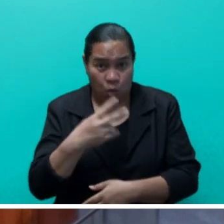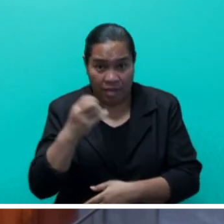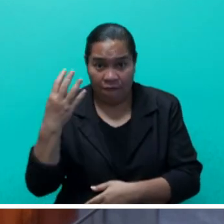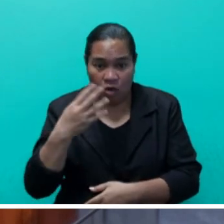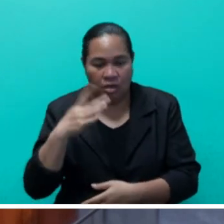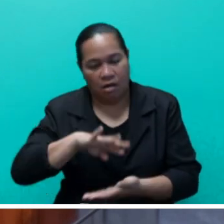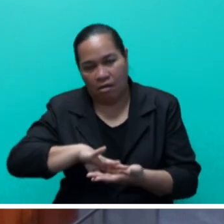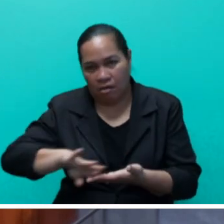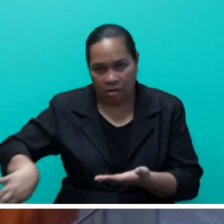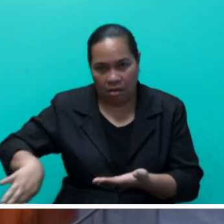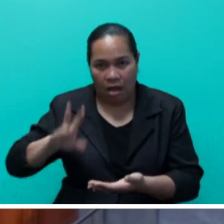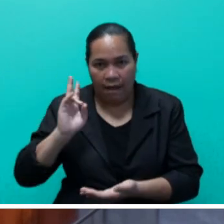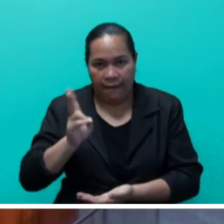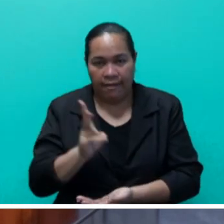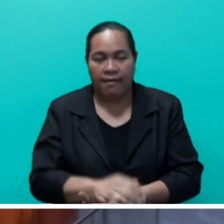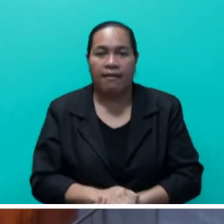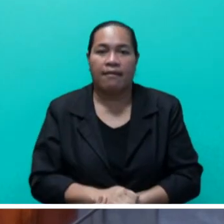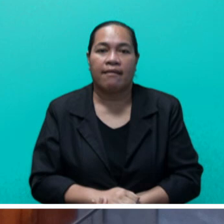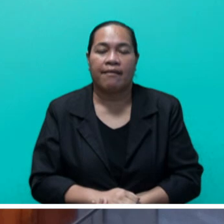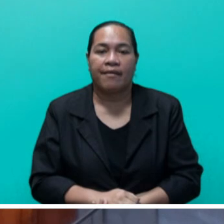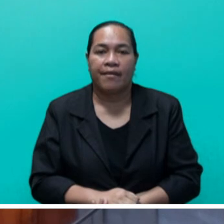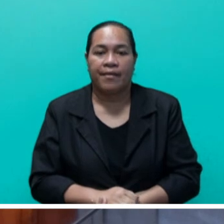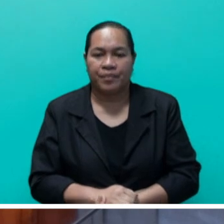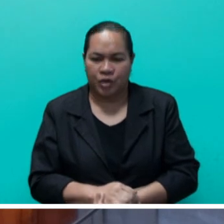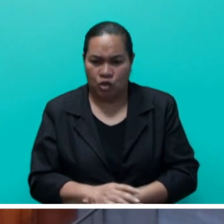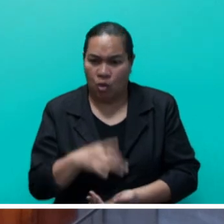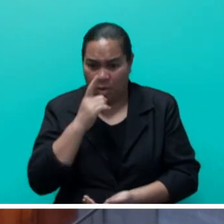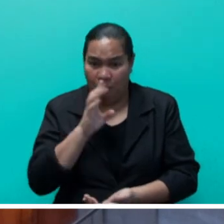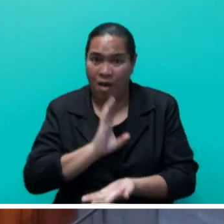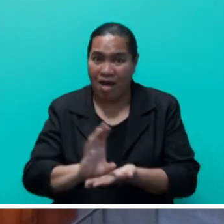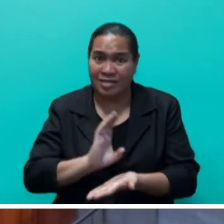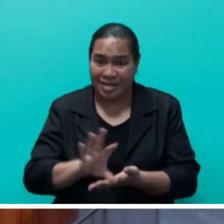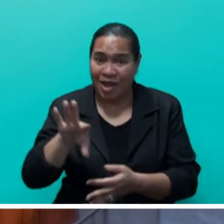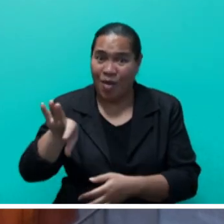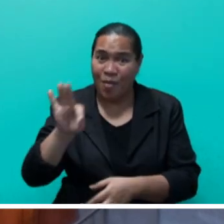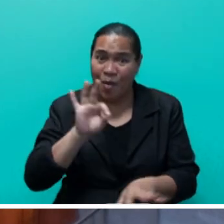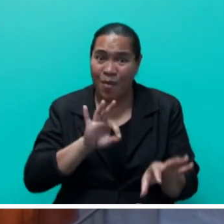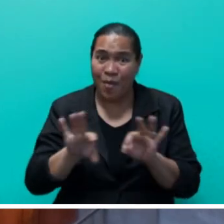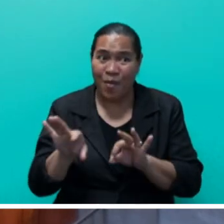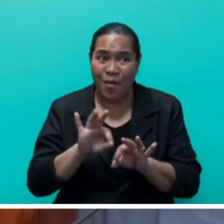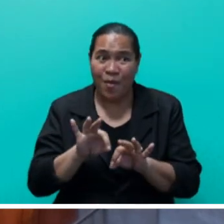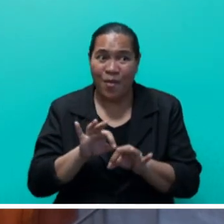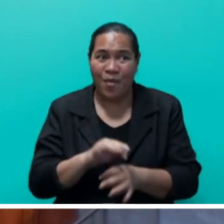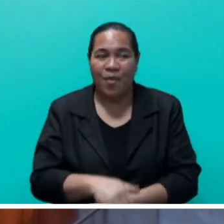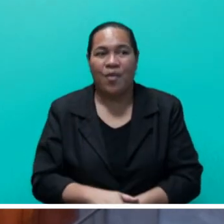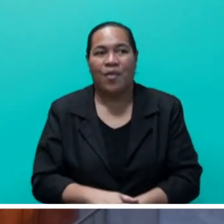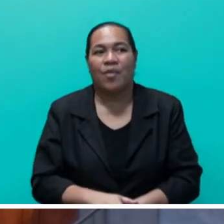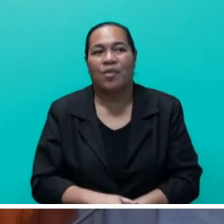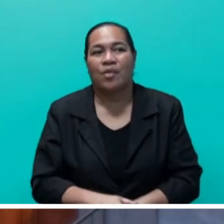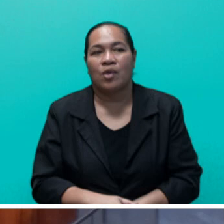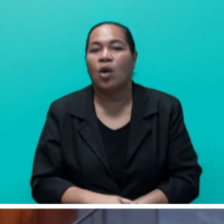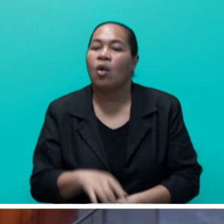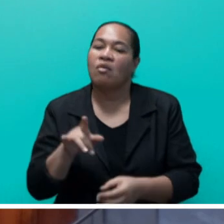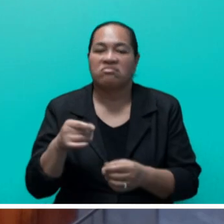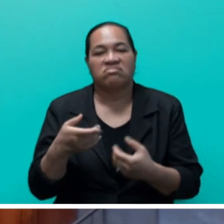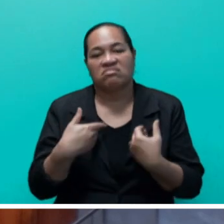removed. And the counselors that were appointed were given the teaching positions in the respective